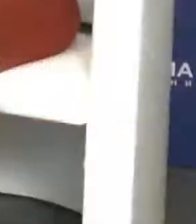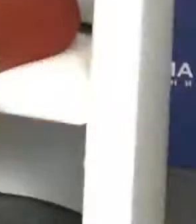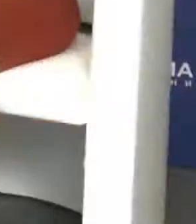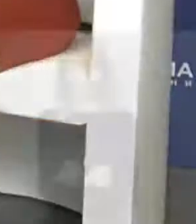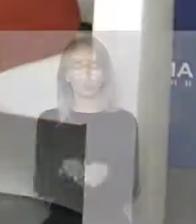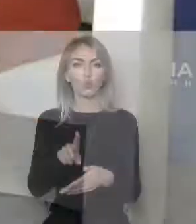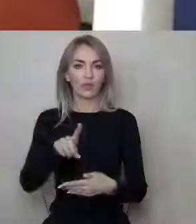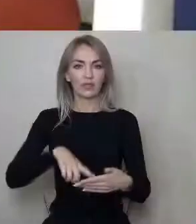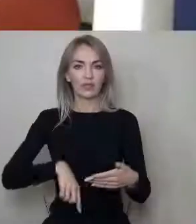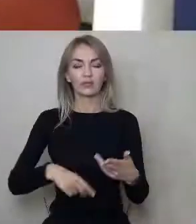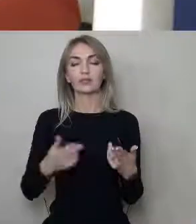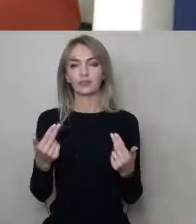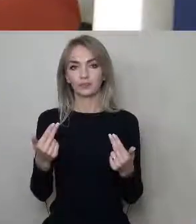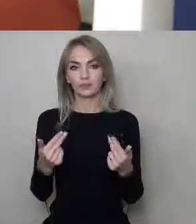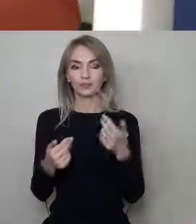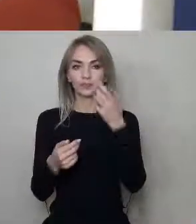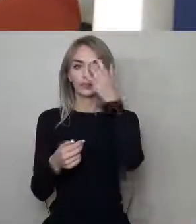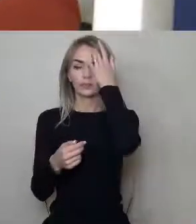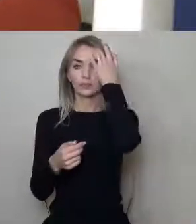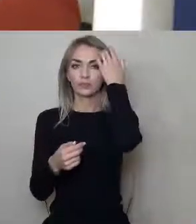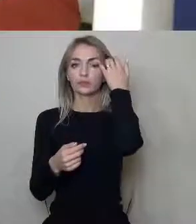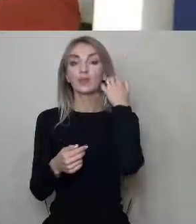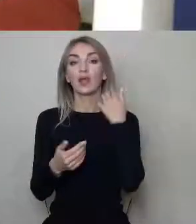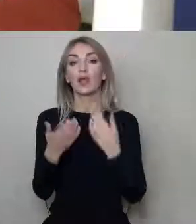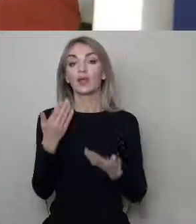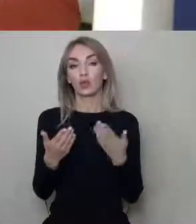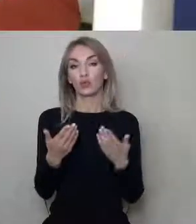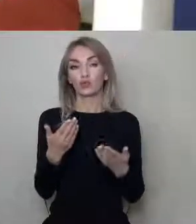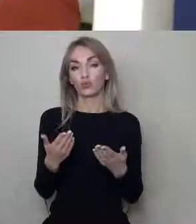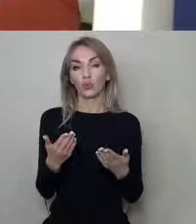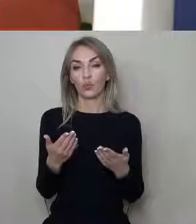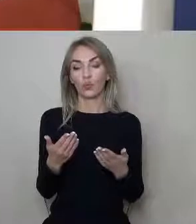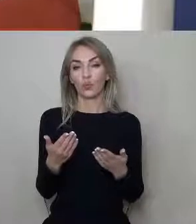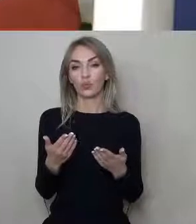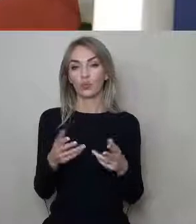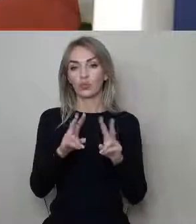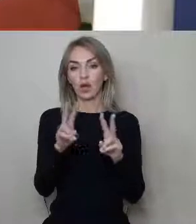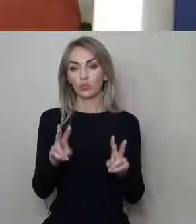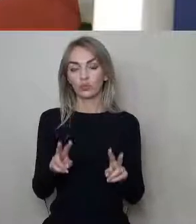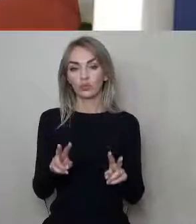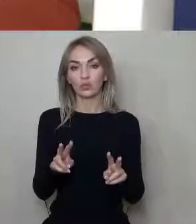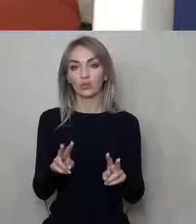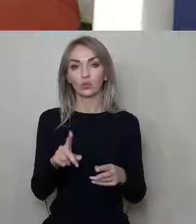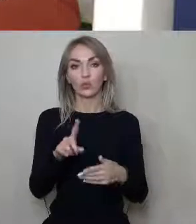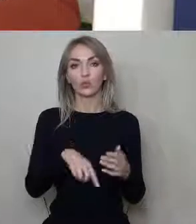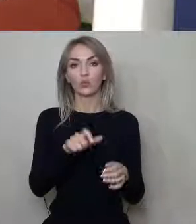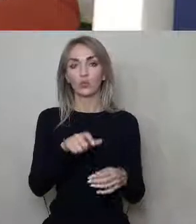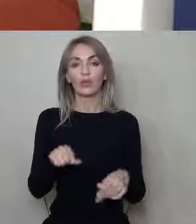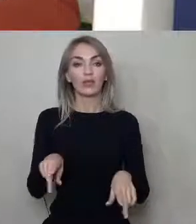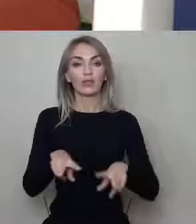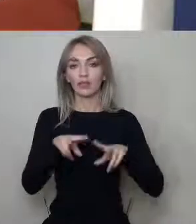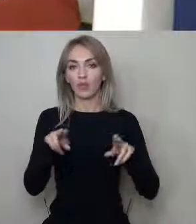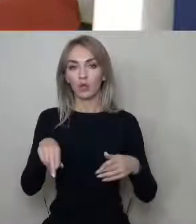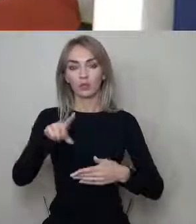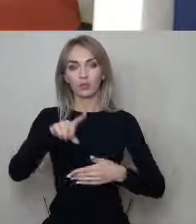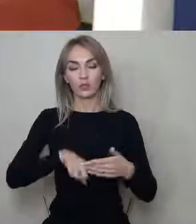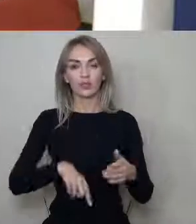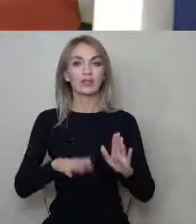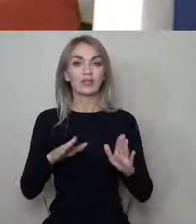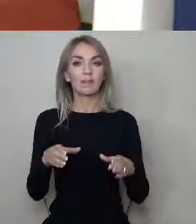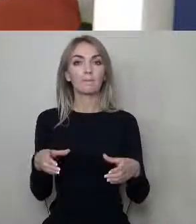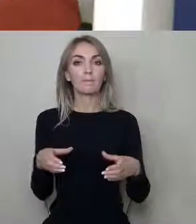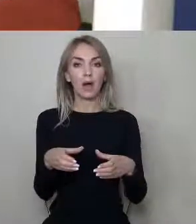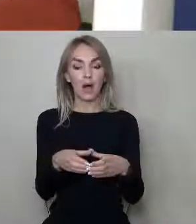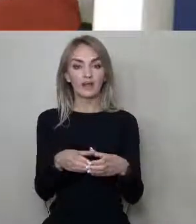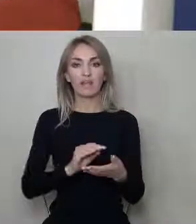is it a letter of proxy that the person should have, or that's a similar document? Well, what